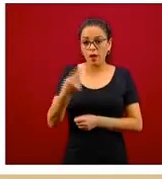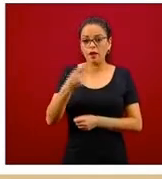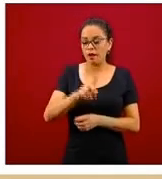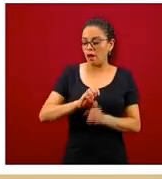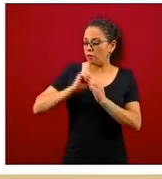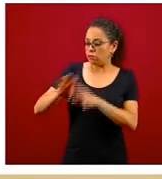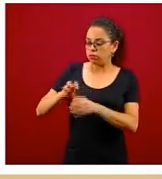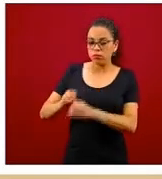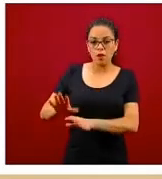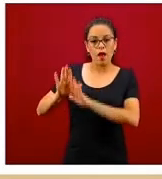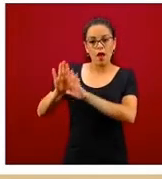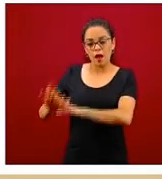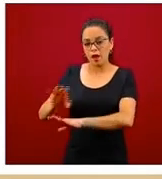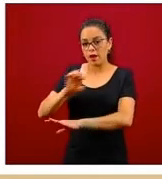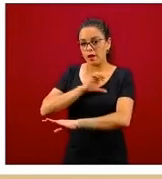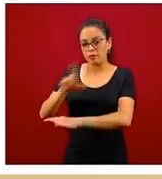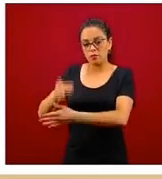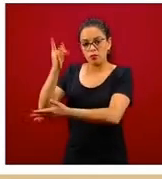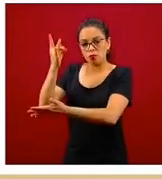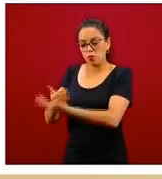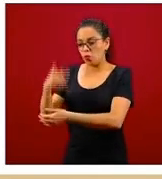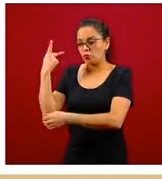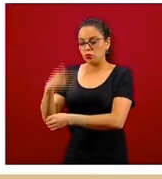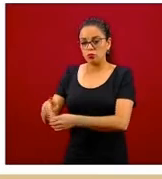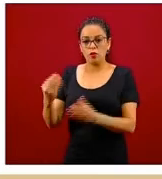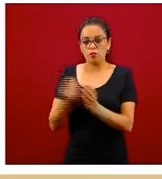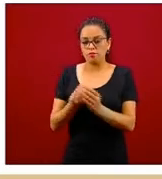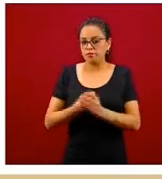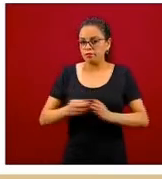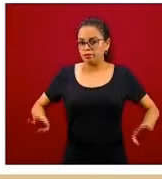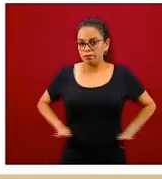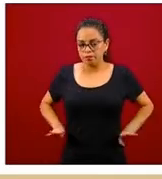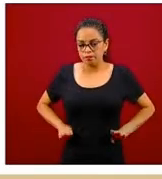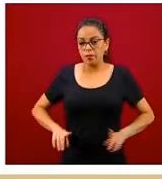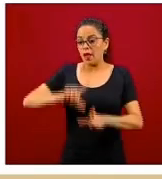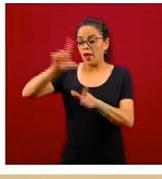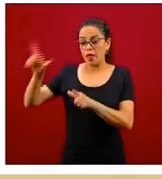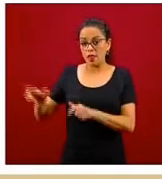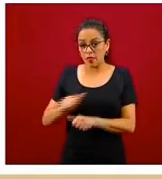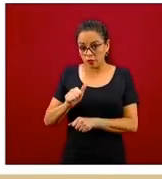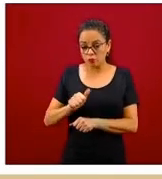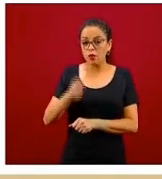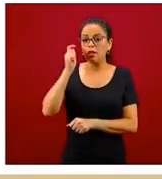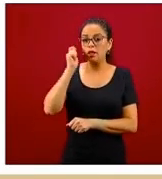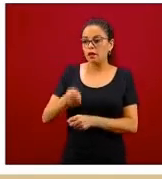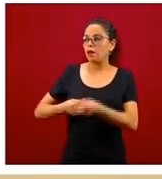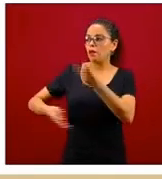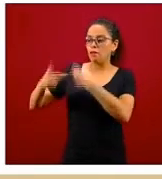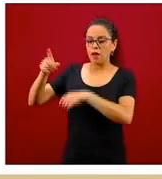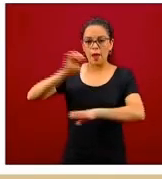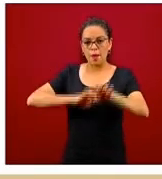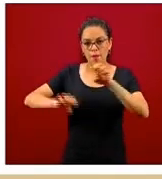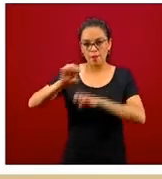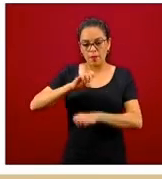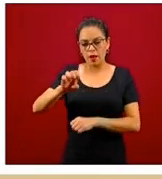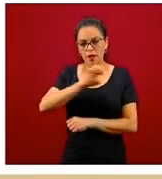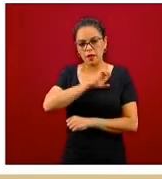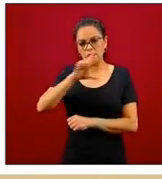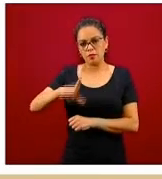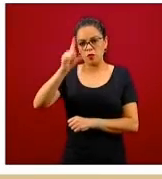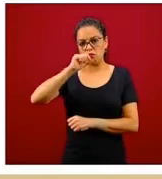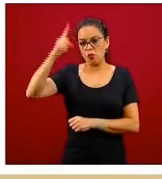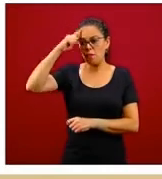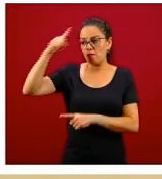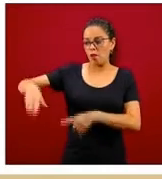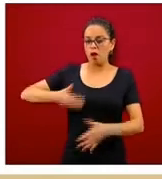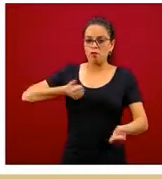our concentrados en el goal sitio específico is para ello to y have ser this material posteriormente specifically recolectados where it por can las be empresas marked as especializadas not en el